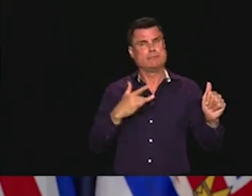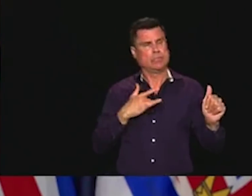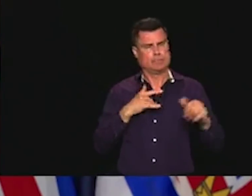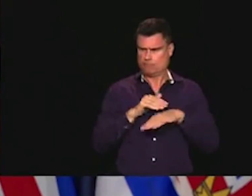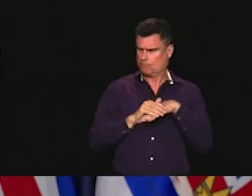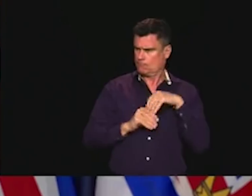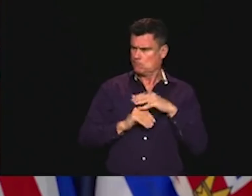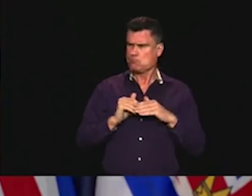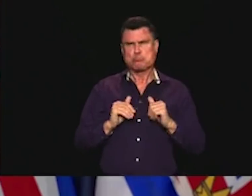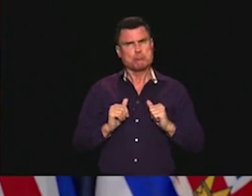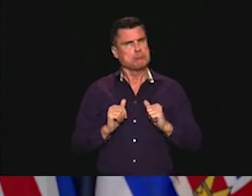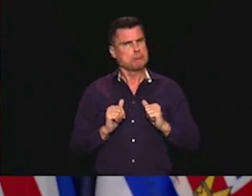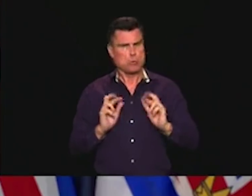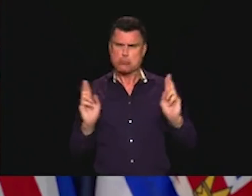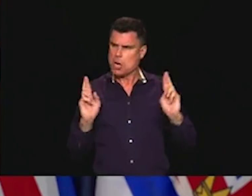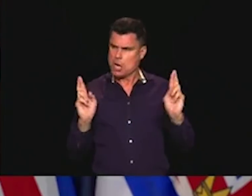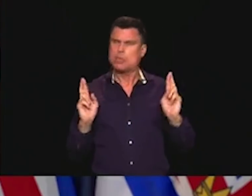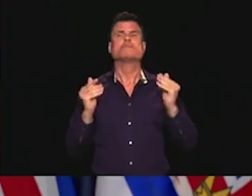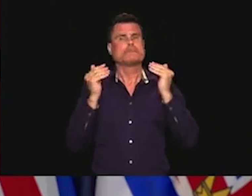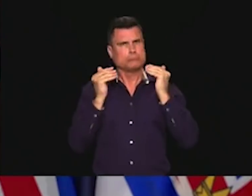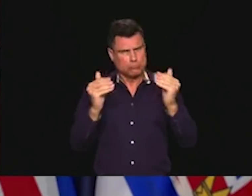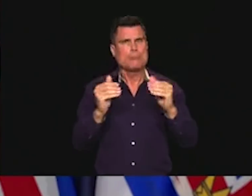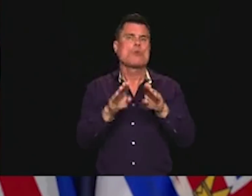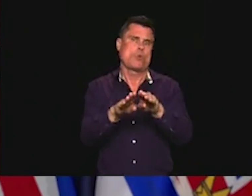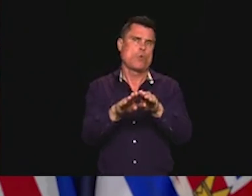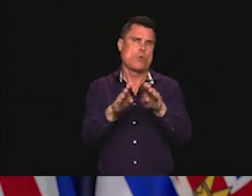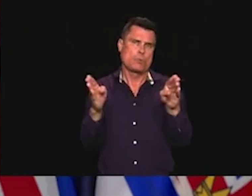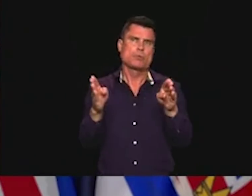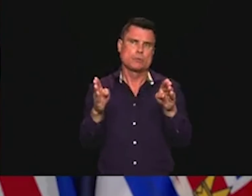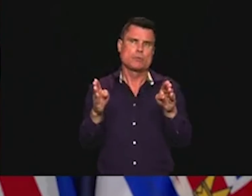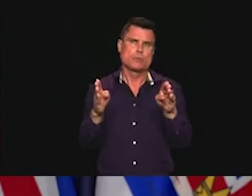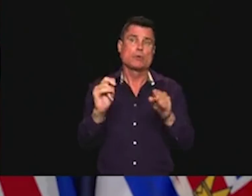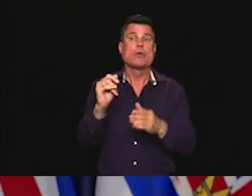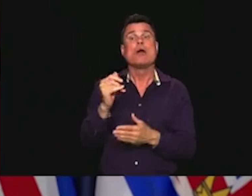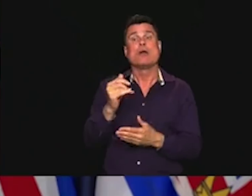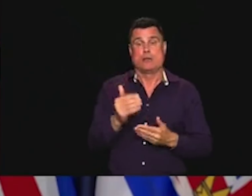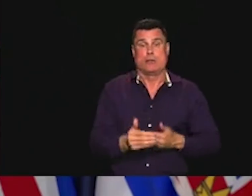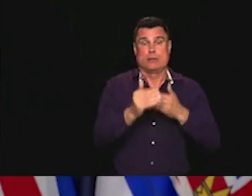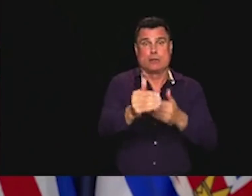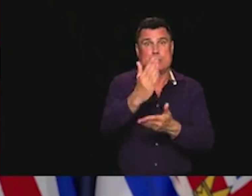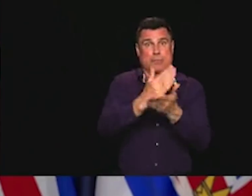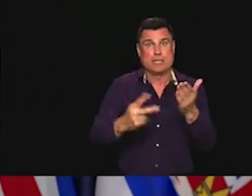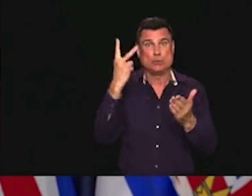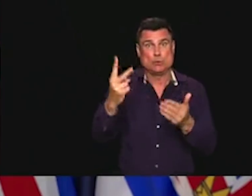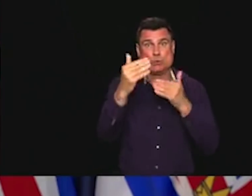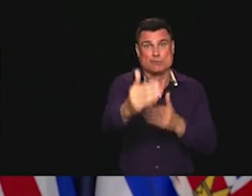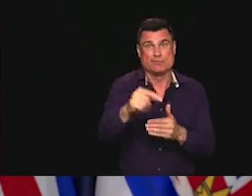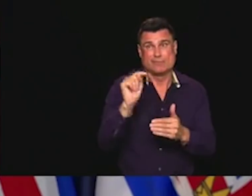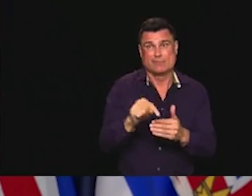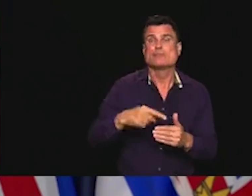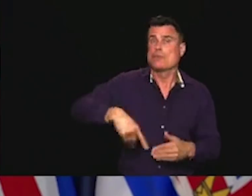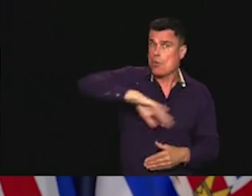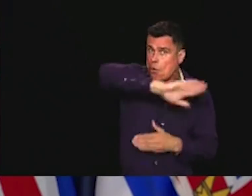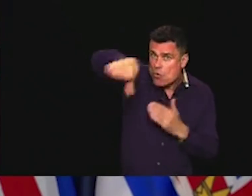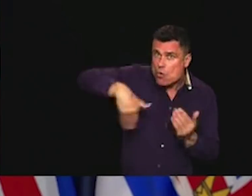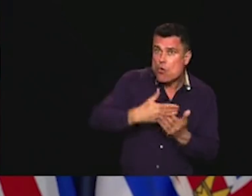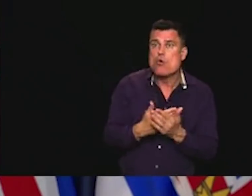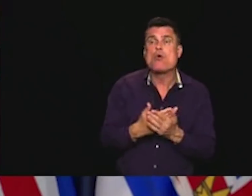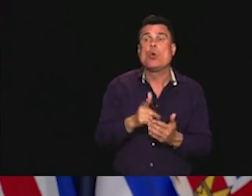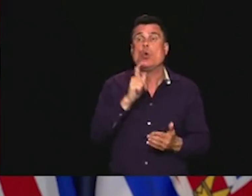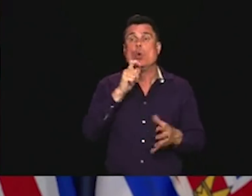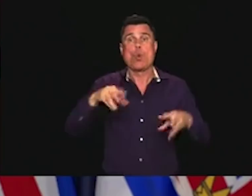Some businesses and services will open right away, others in a few days or weeks. Some of us will safely expand our contacts with